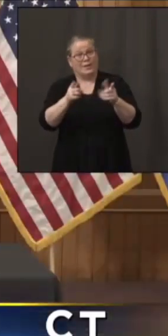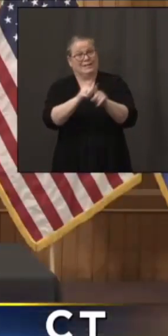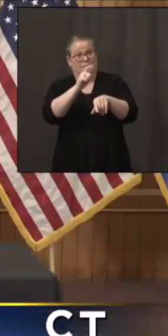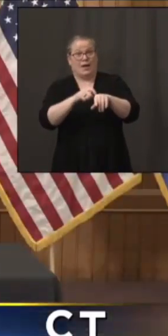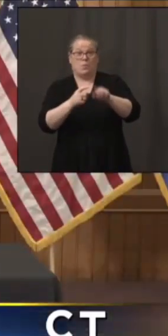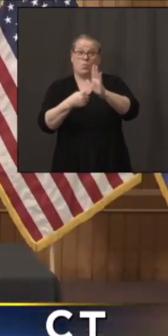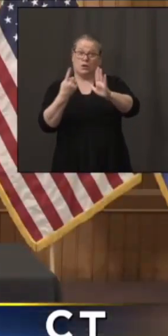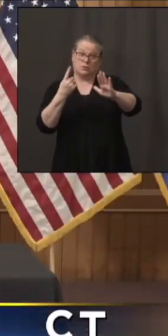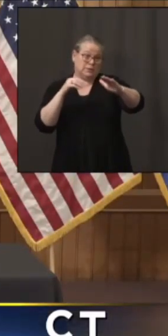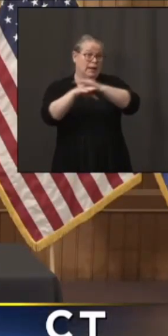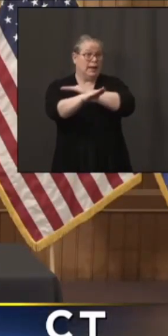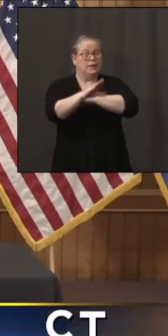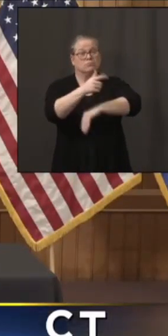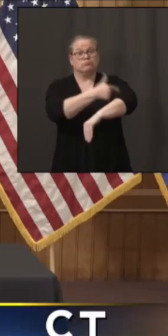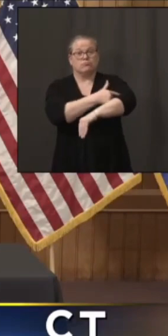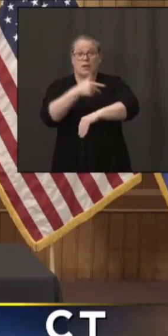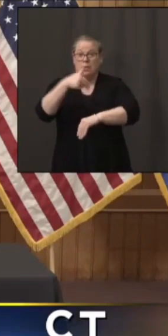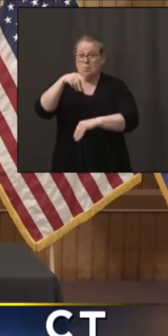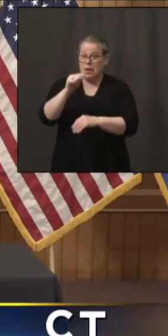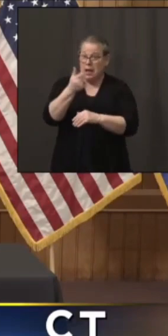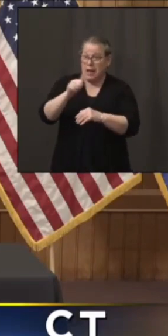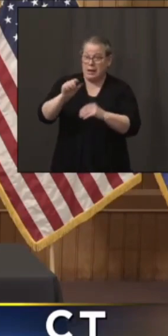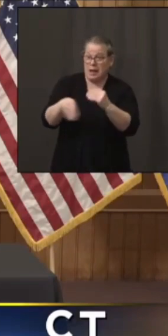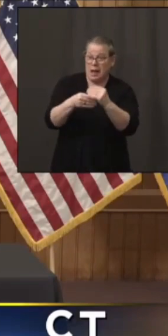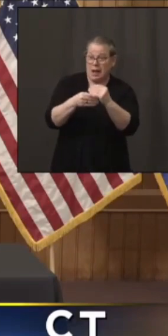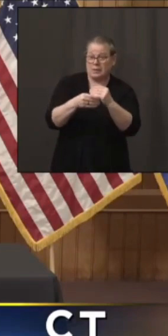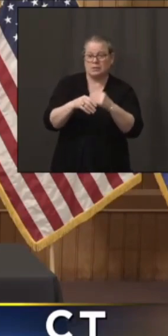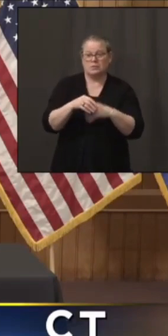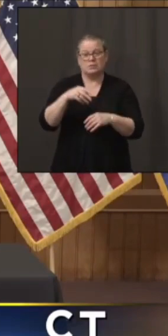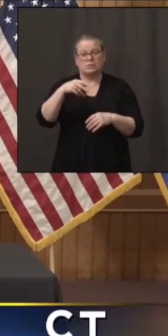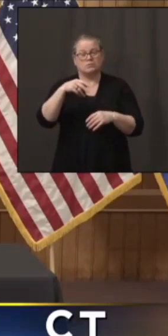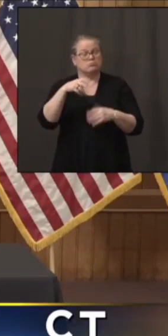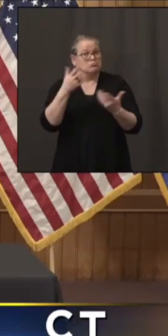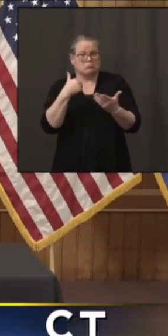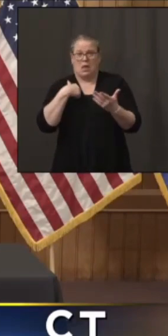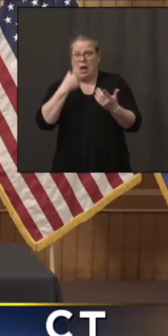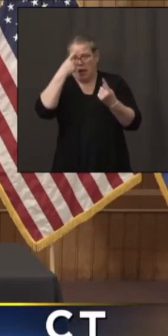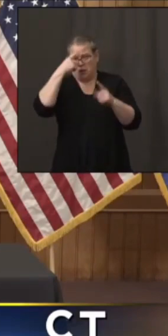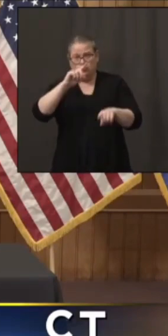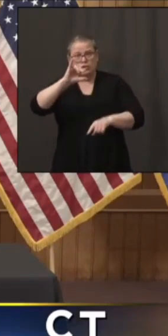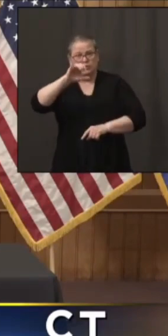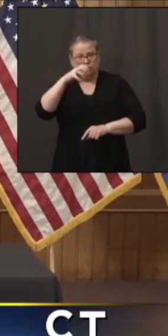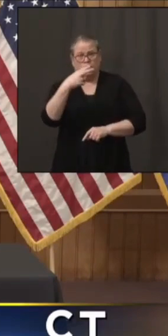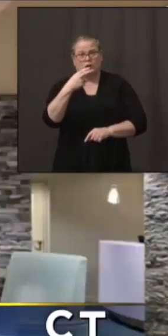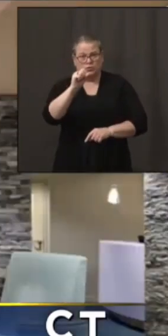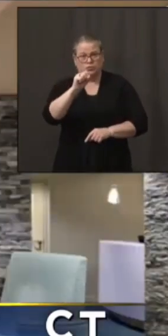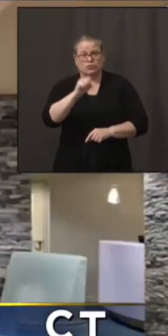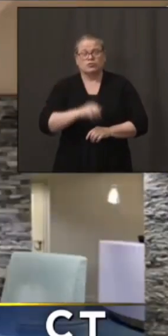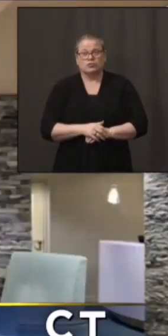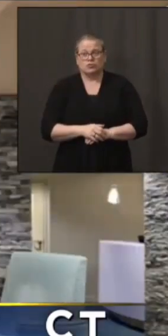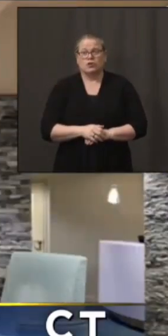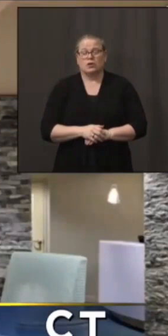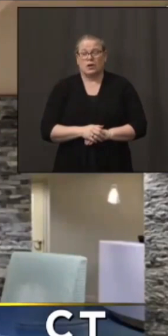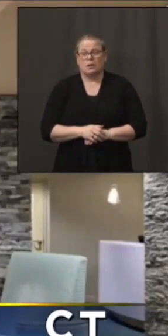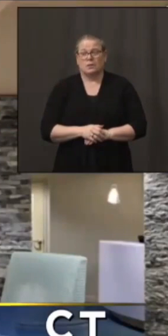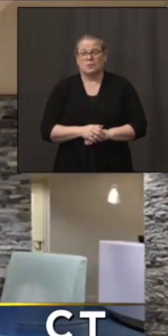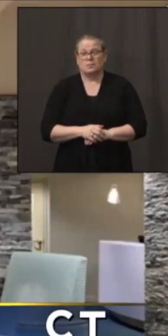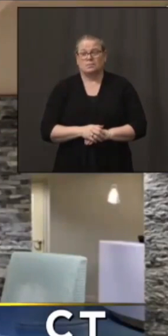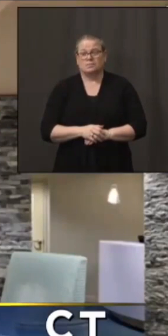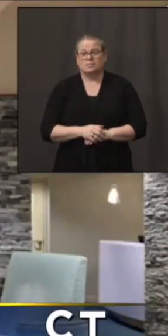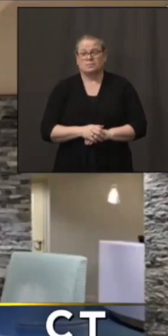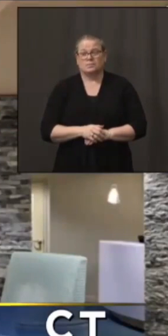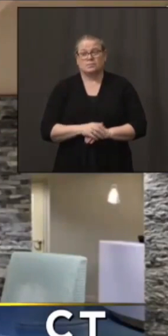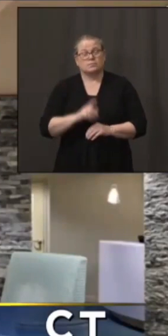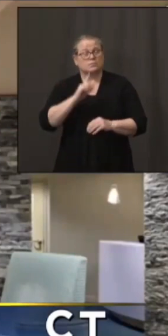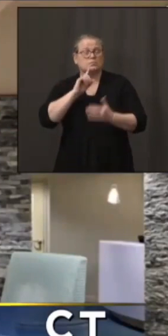any thoughts? No, Josh, I agree. I think, the approach there is just to make sure